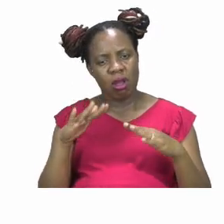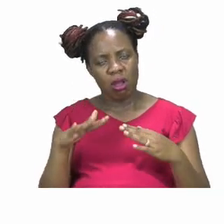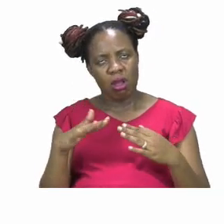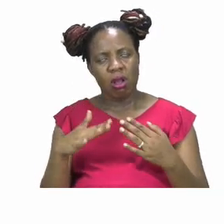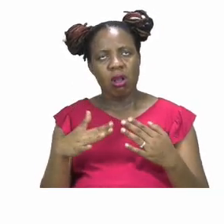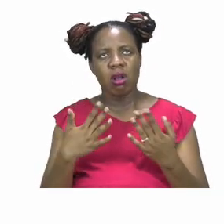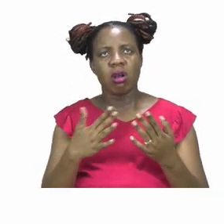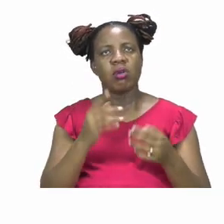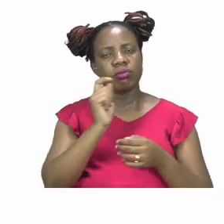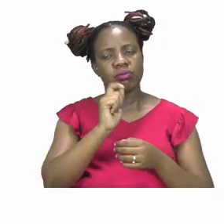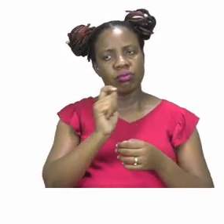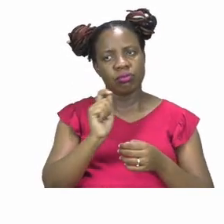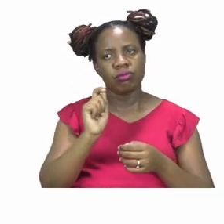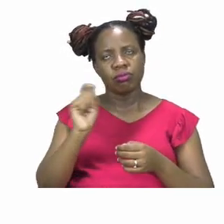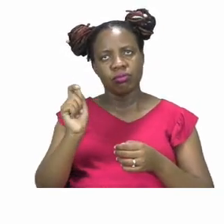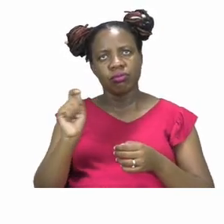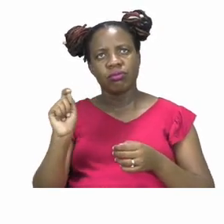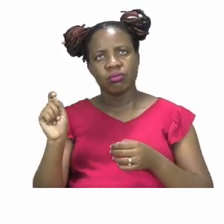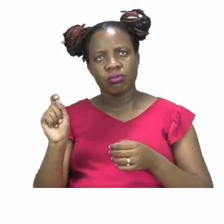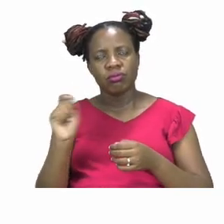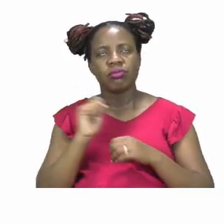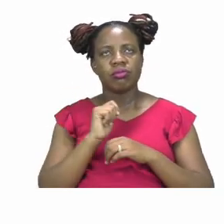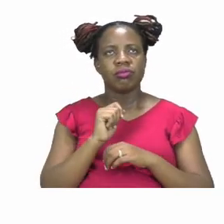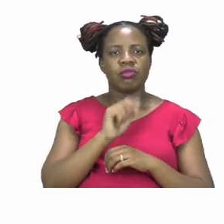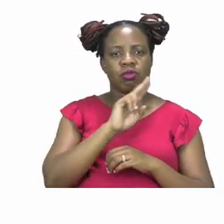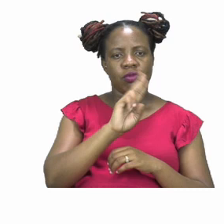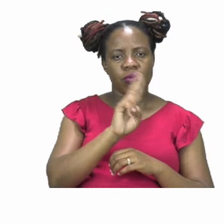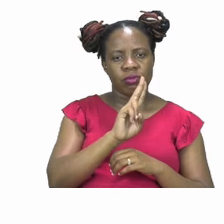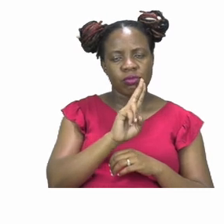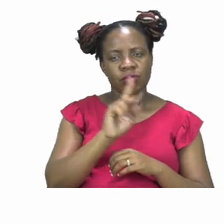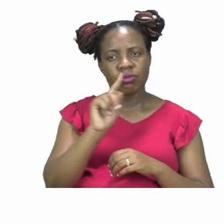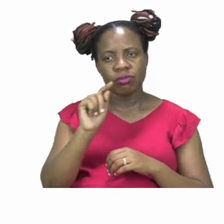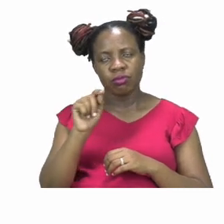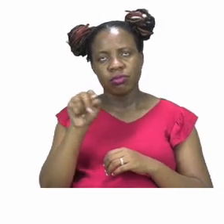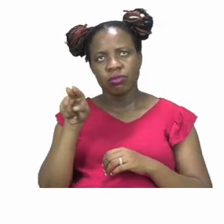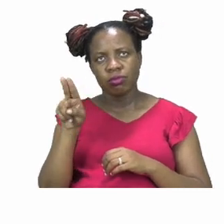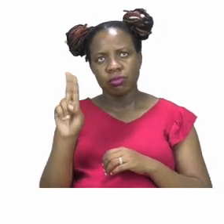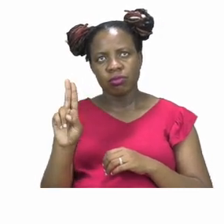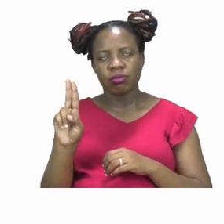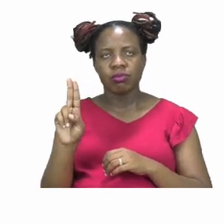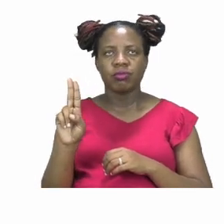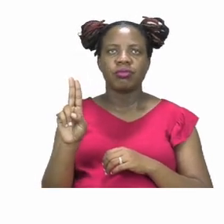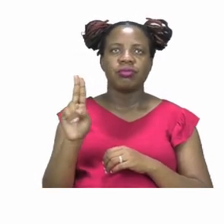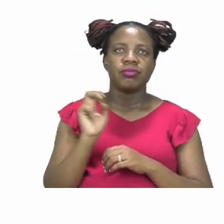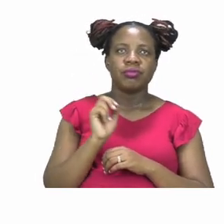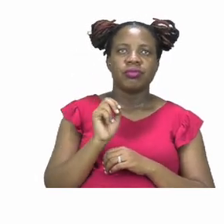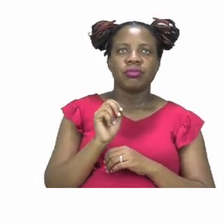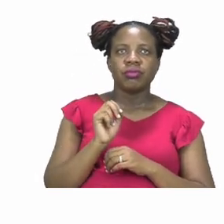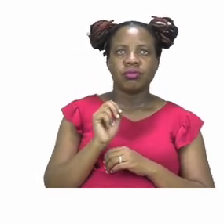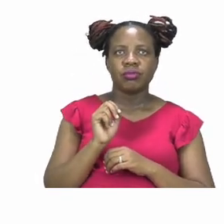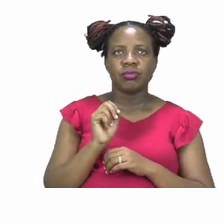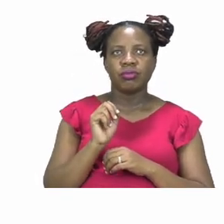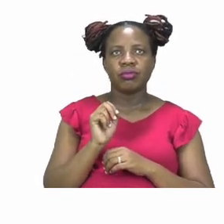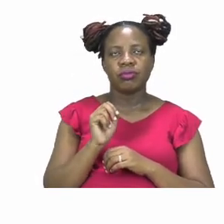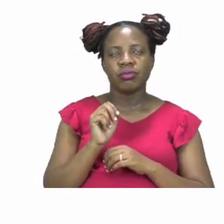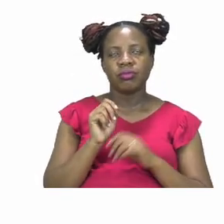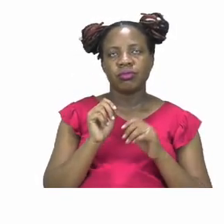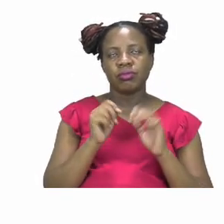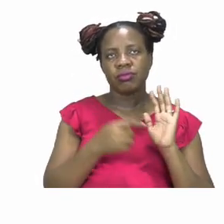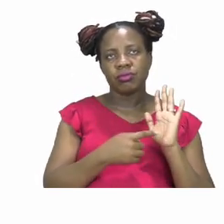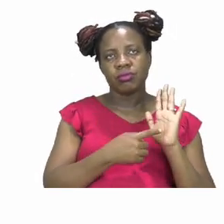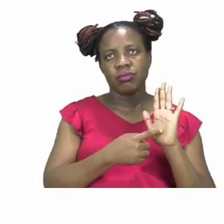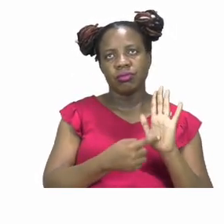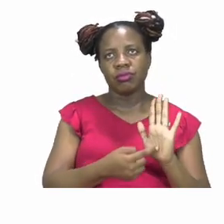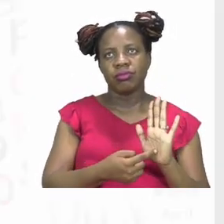your numbers in tens, in hundreds, tens and units. Now on the board